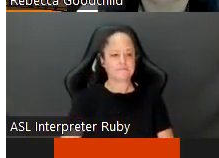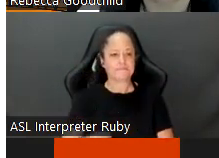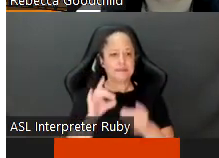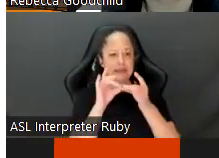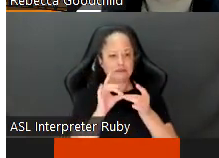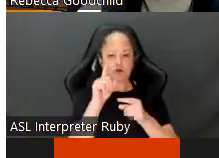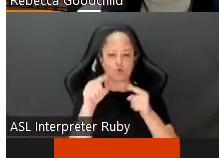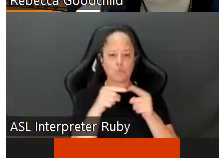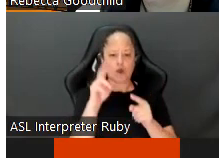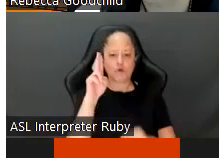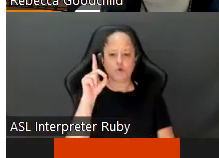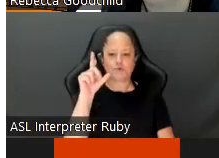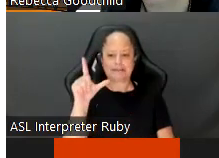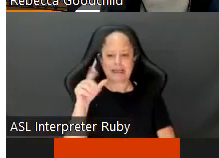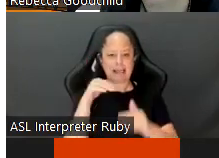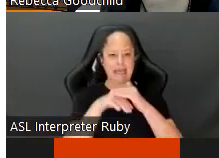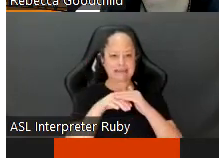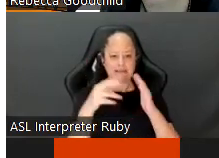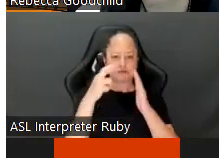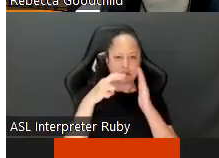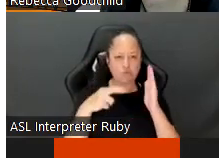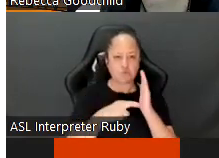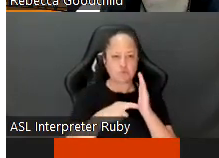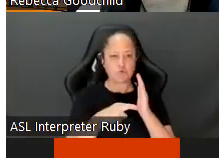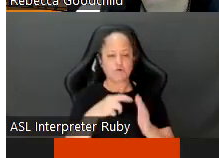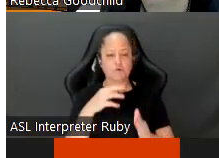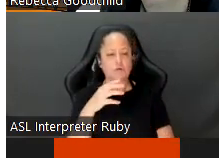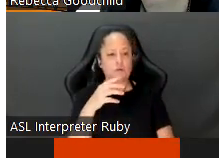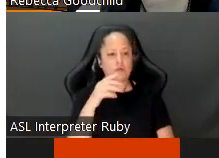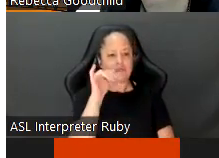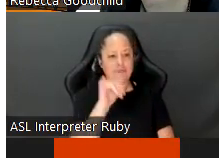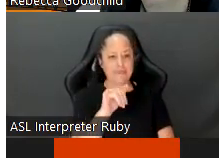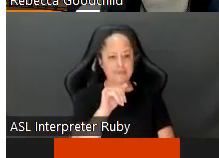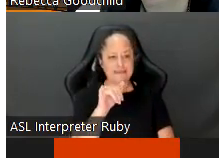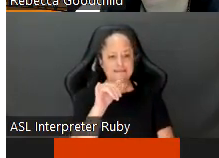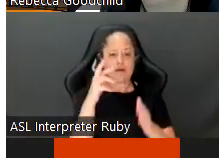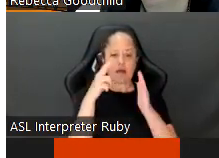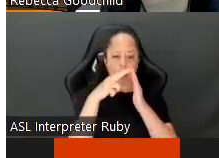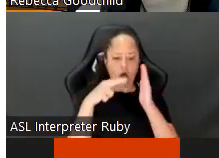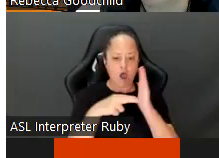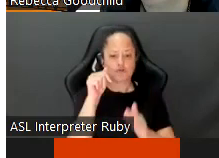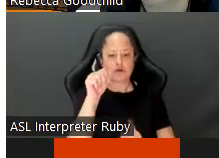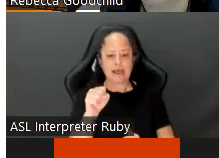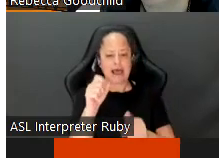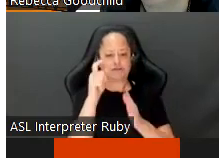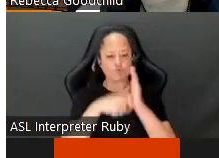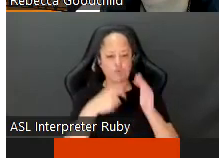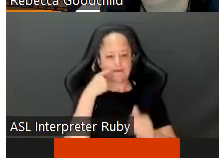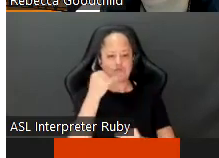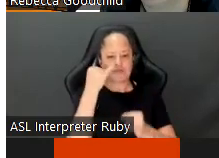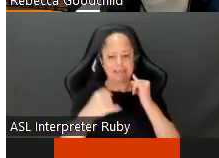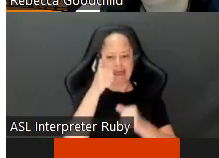did the rules on UDL and accessibility begin, it's our contention that the contract, as it's been written for the last